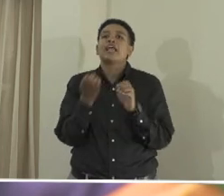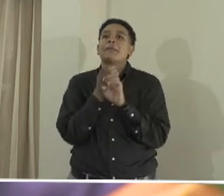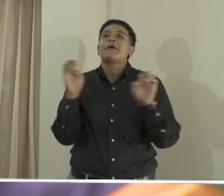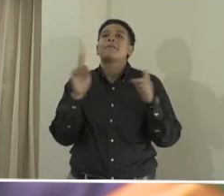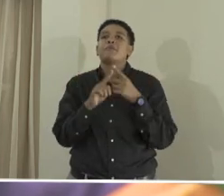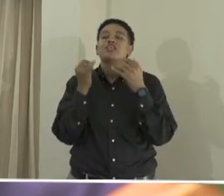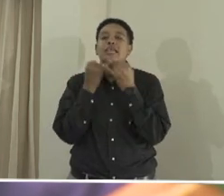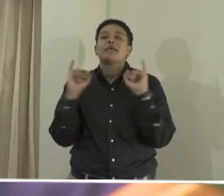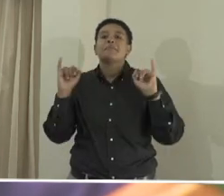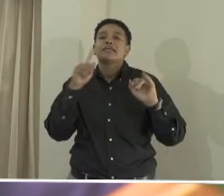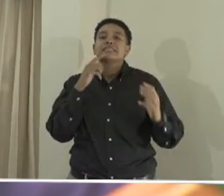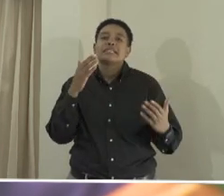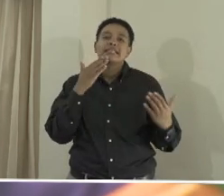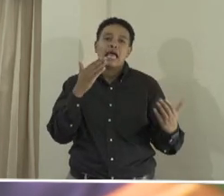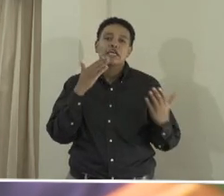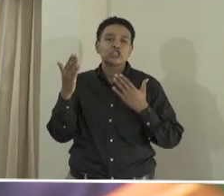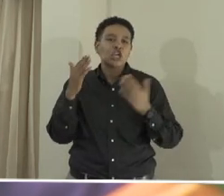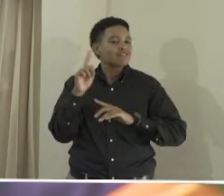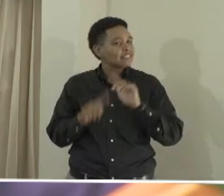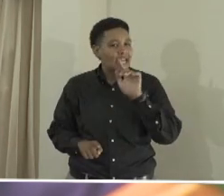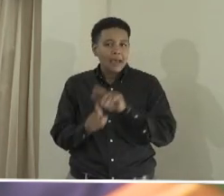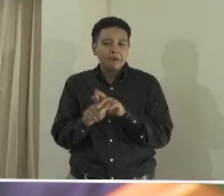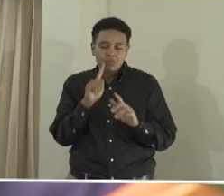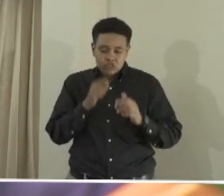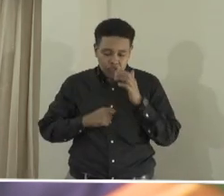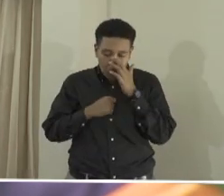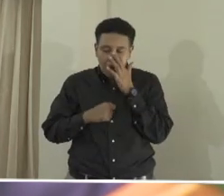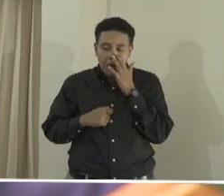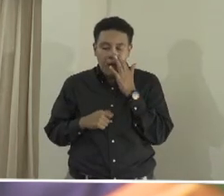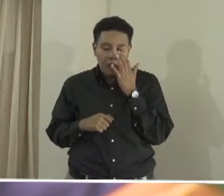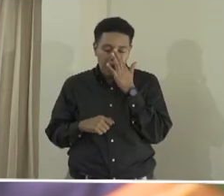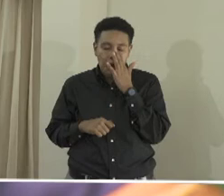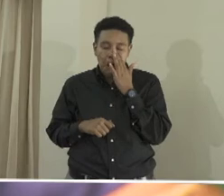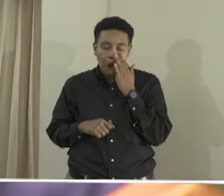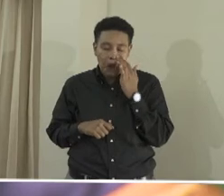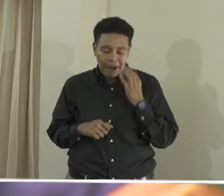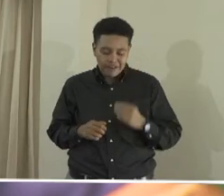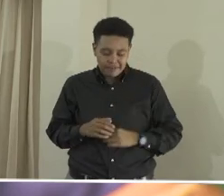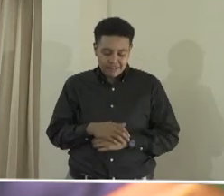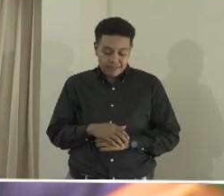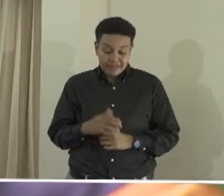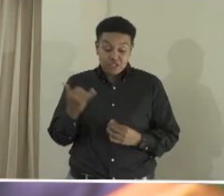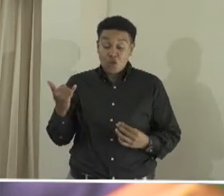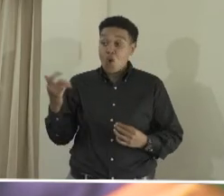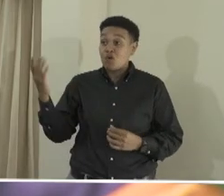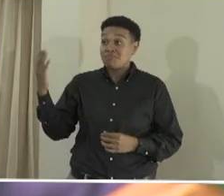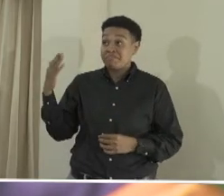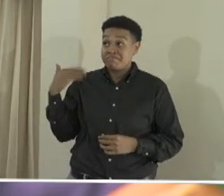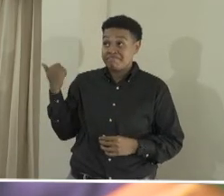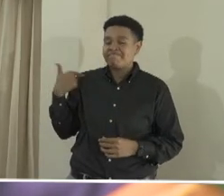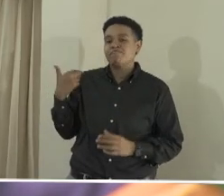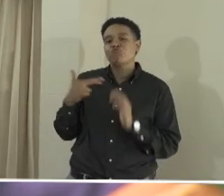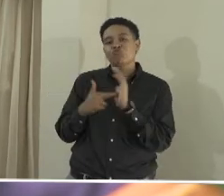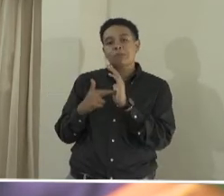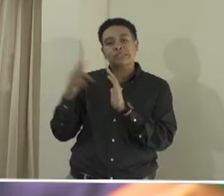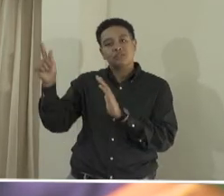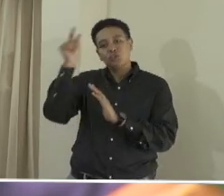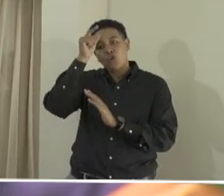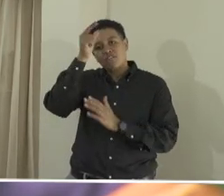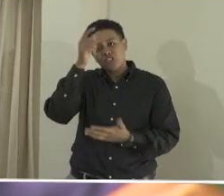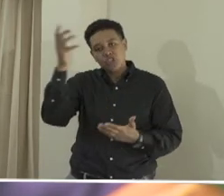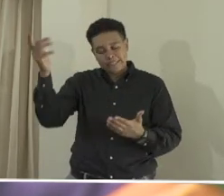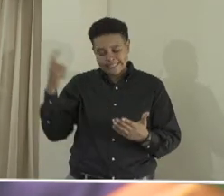Independence Thanksgiving service. The honor is therefore mine to represent the Governor General and